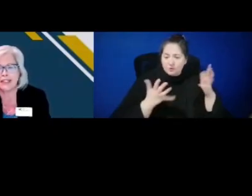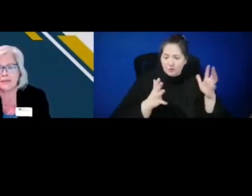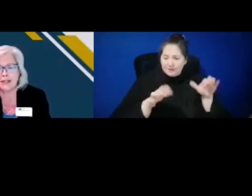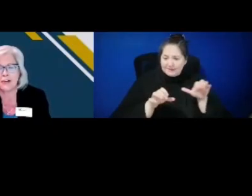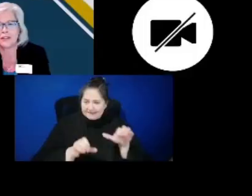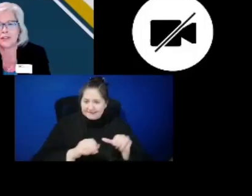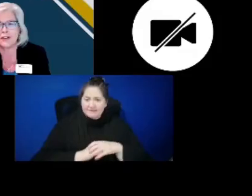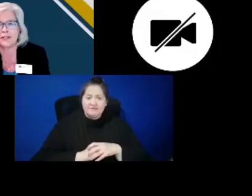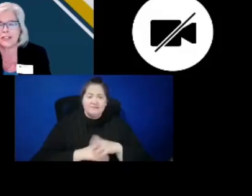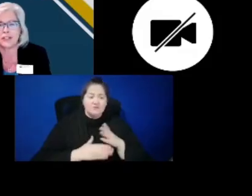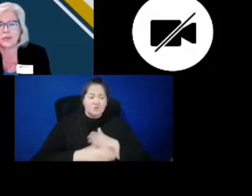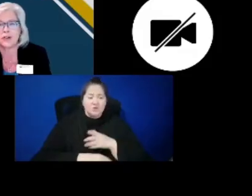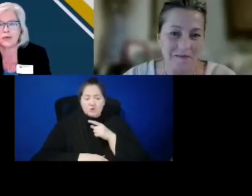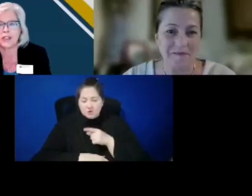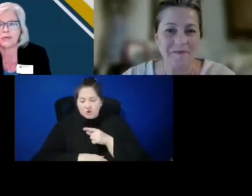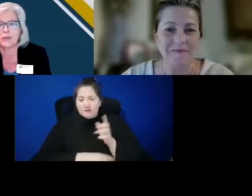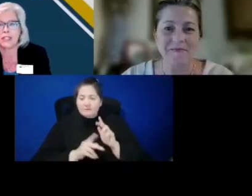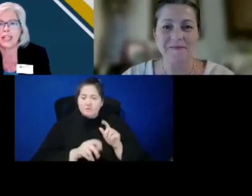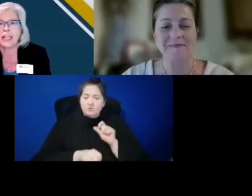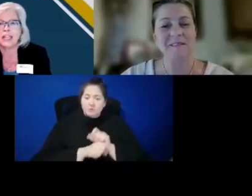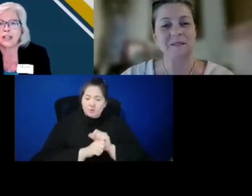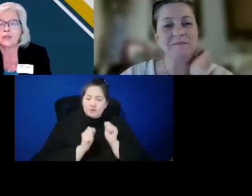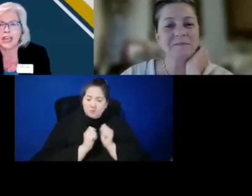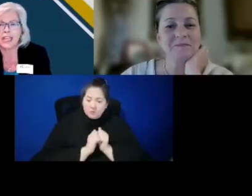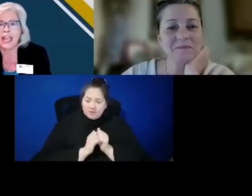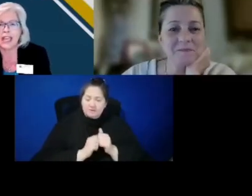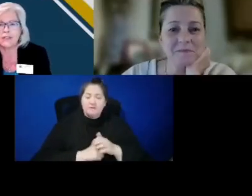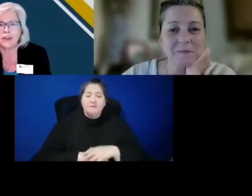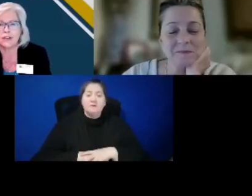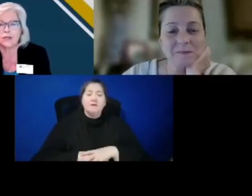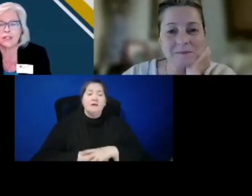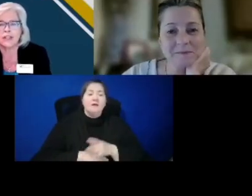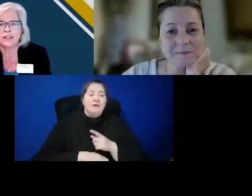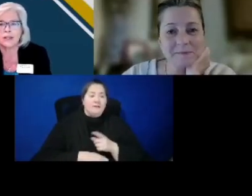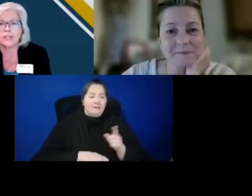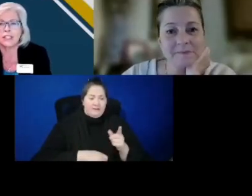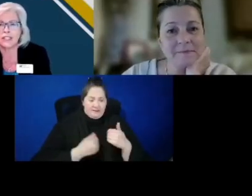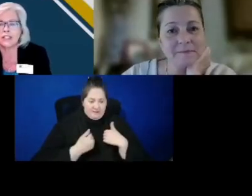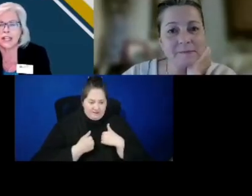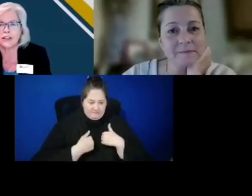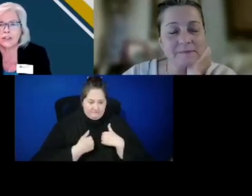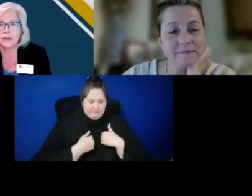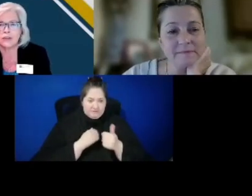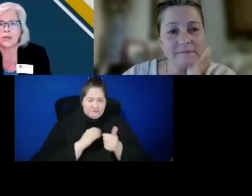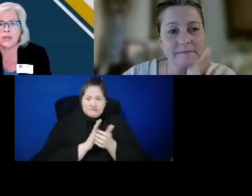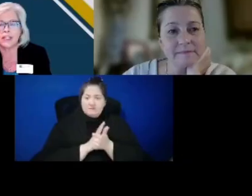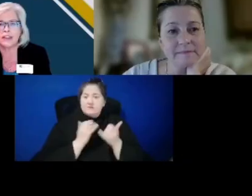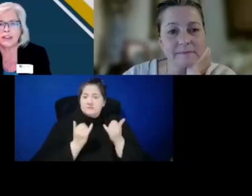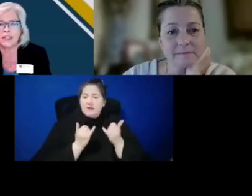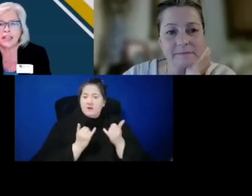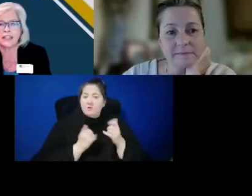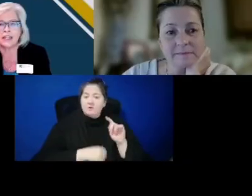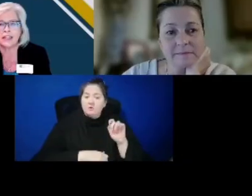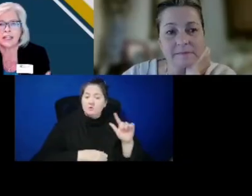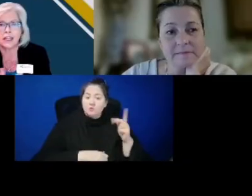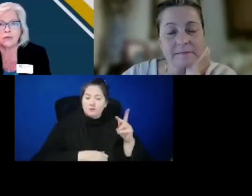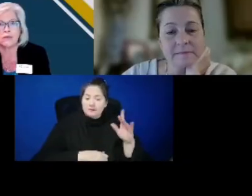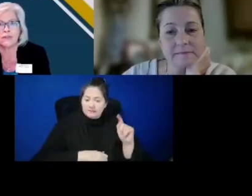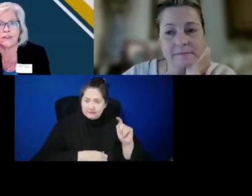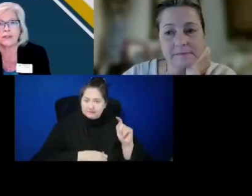me with her and the folks that she works with. But, they have those skills now in their toolkit